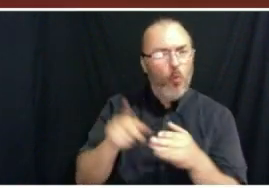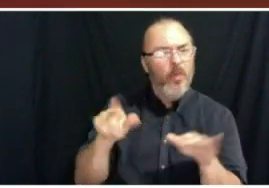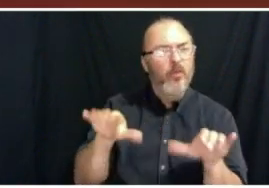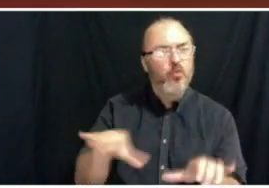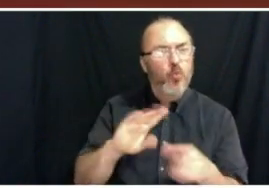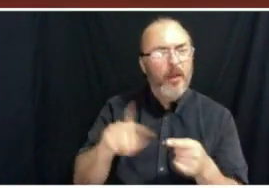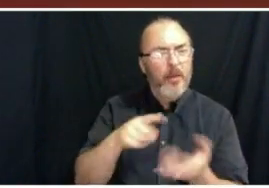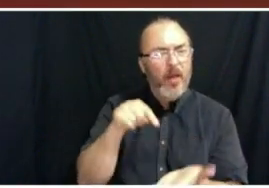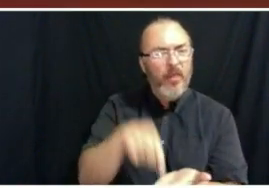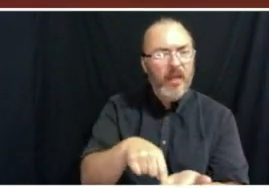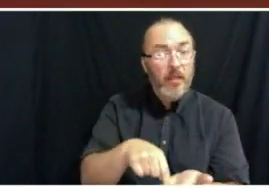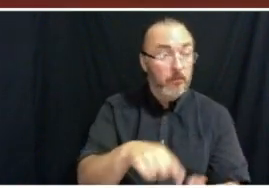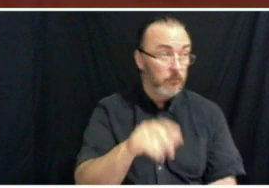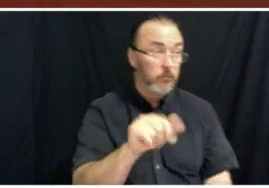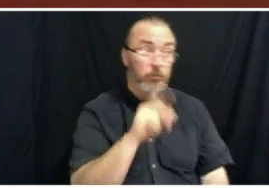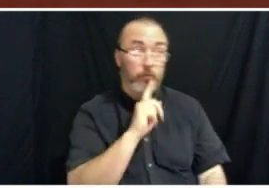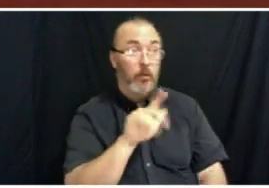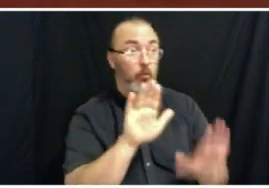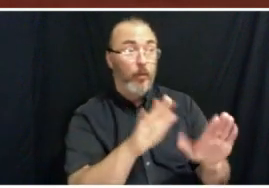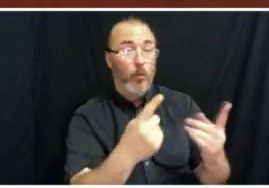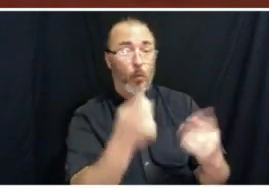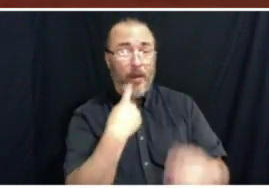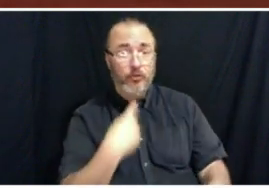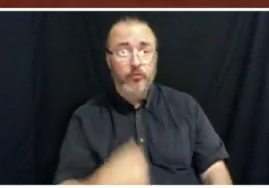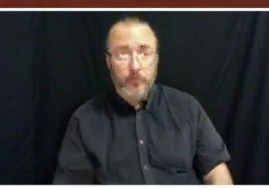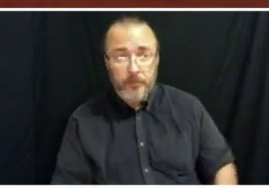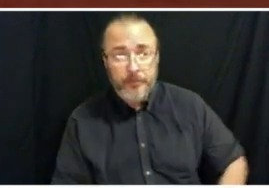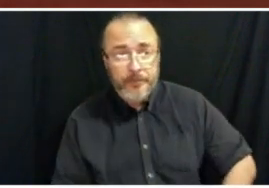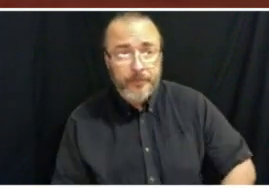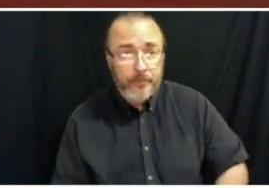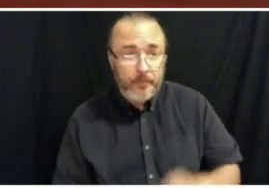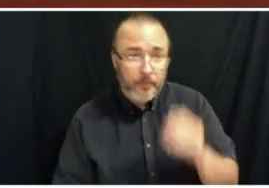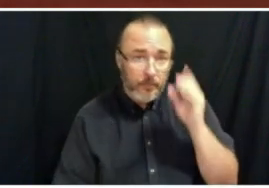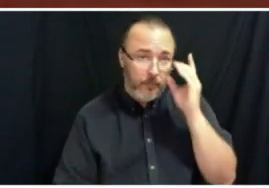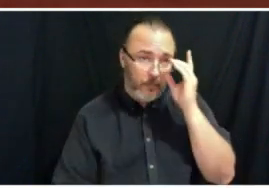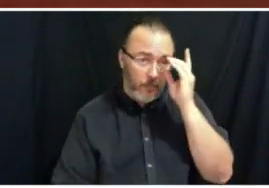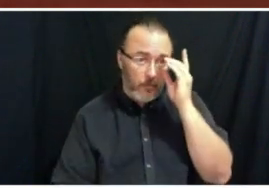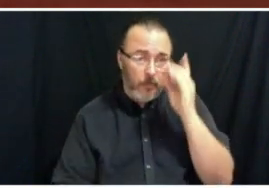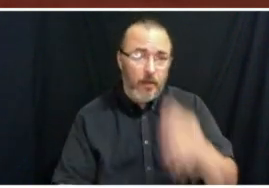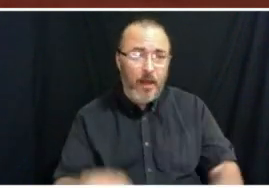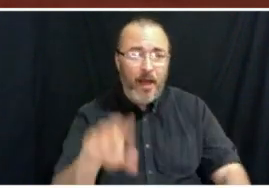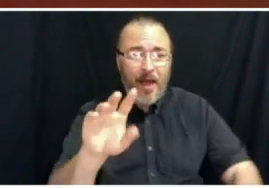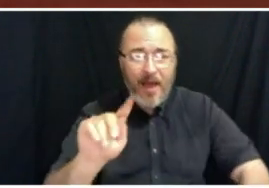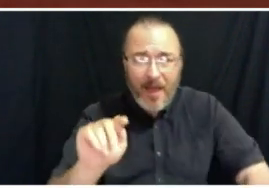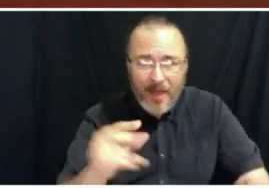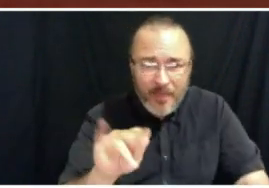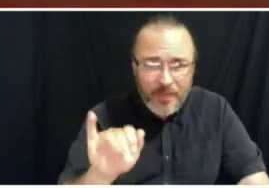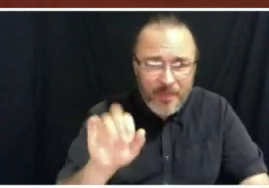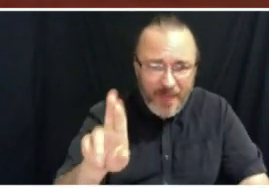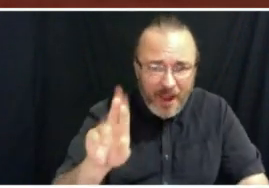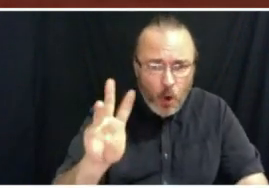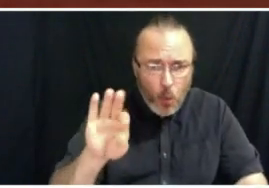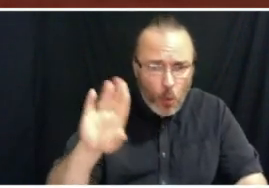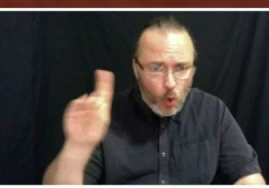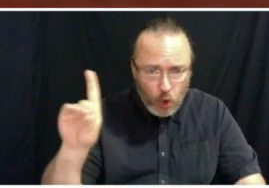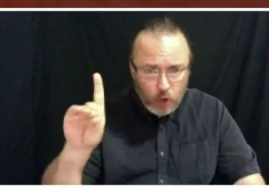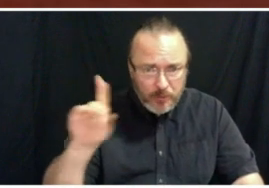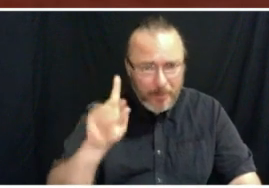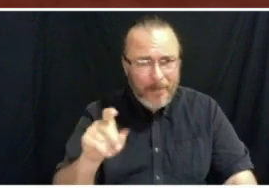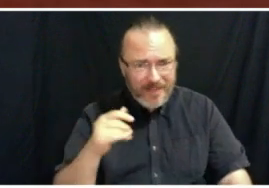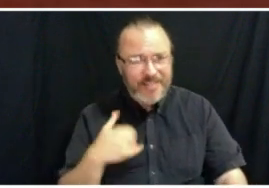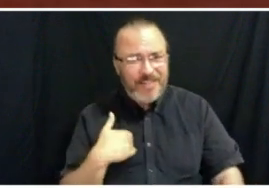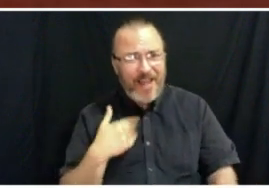that's a great question. So at their world, for instance, we believe that there has to be a target financing for those